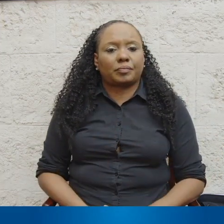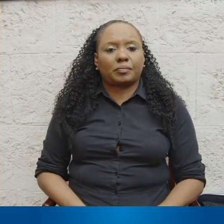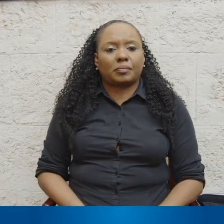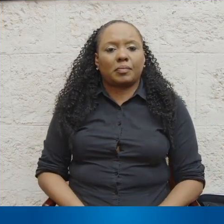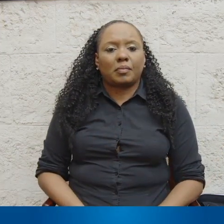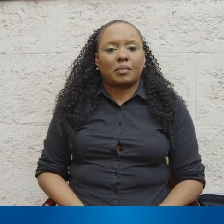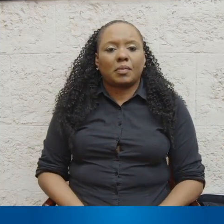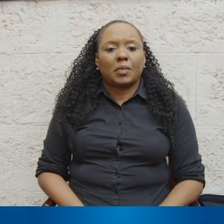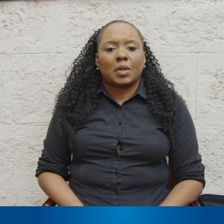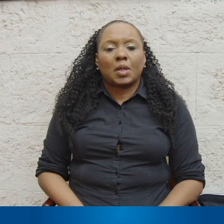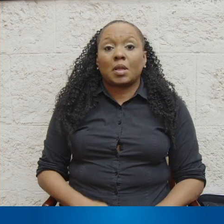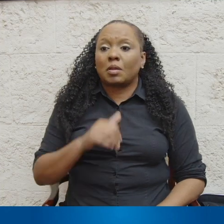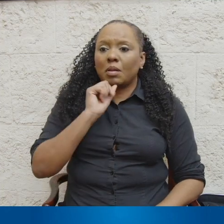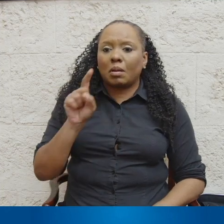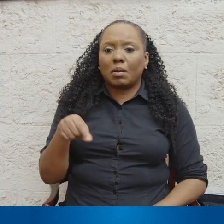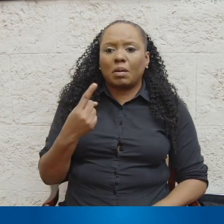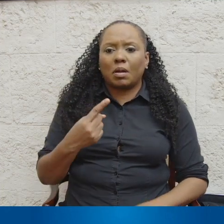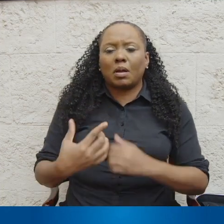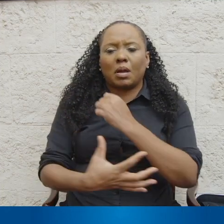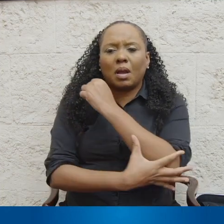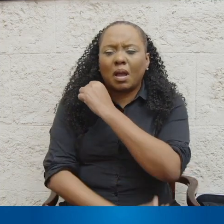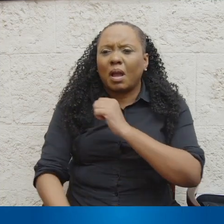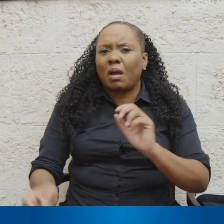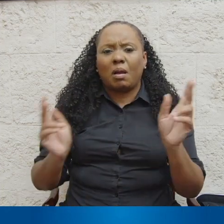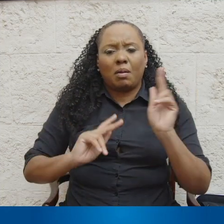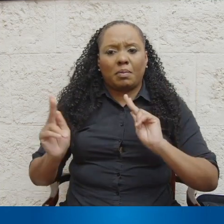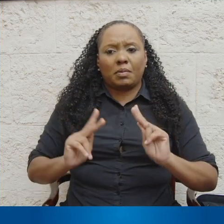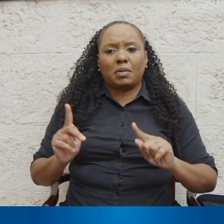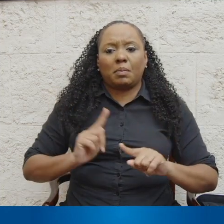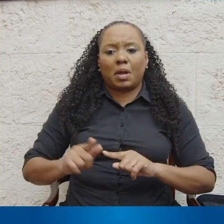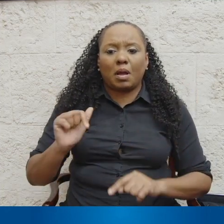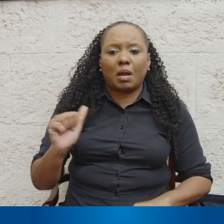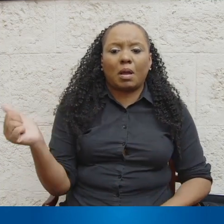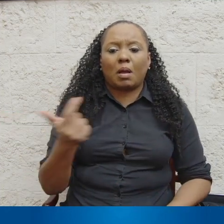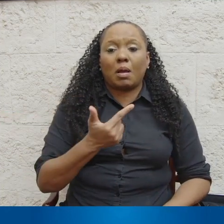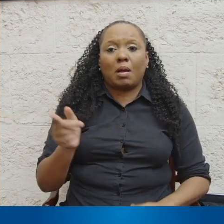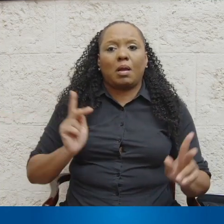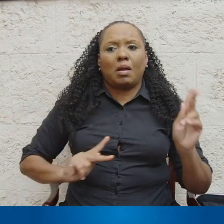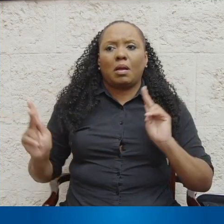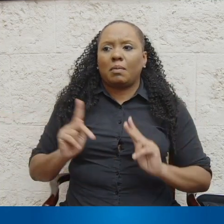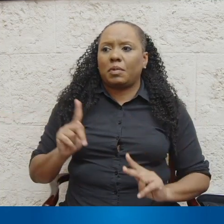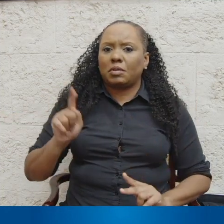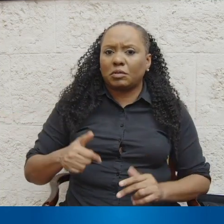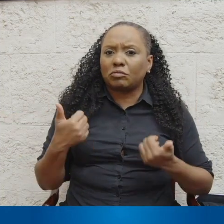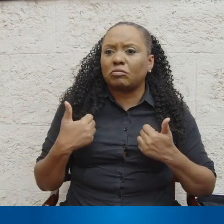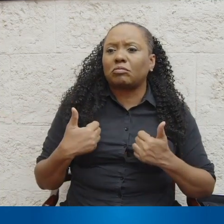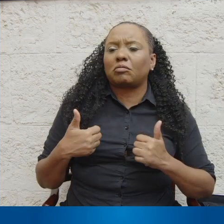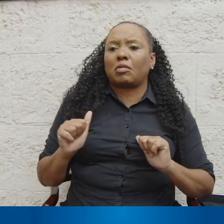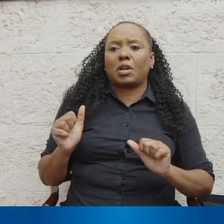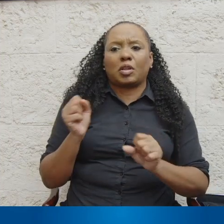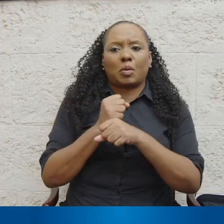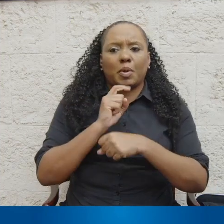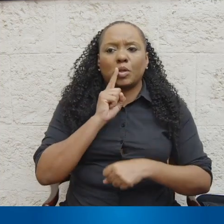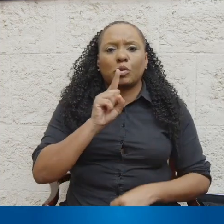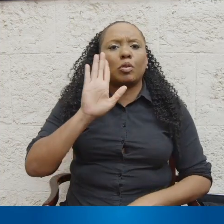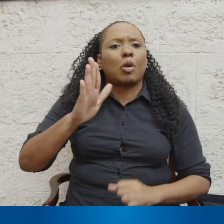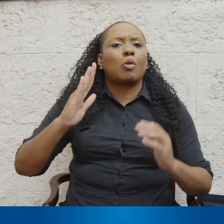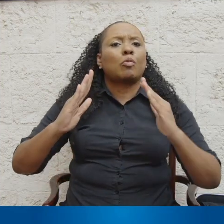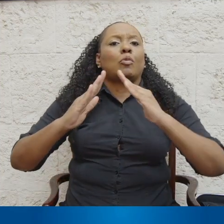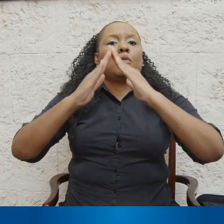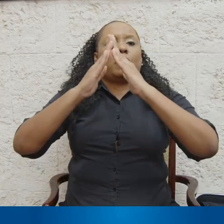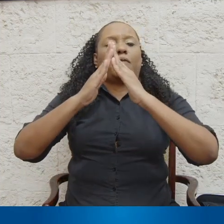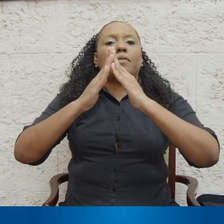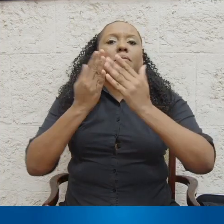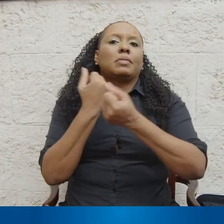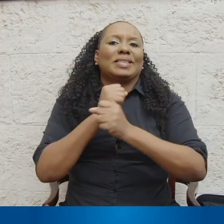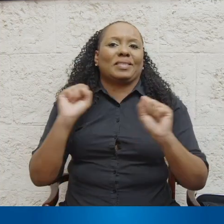for those who are the most vulnerable. Everybody should be looking at strapping their roof. Whether you be below the poverty